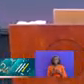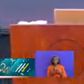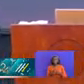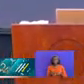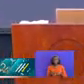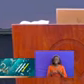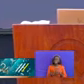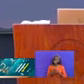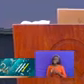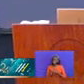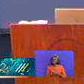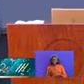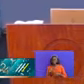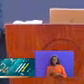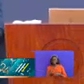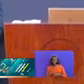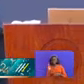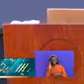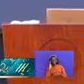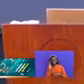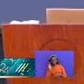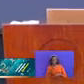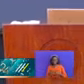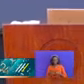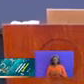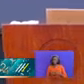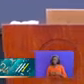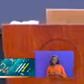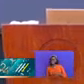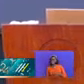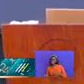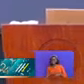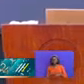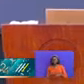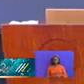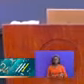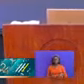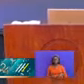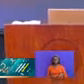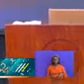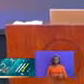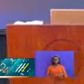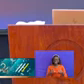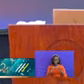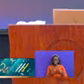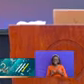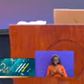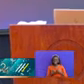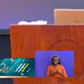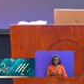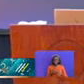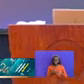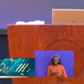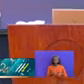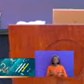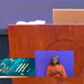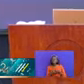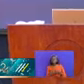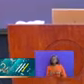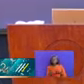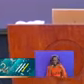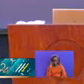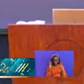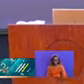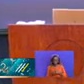every young man is on earphones and know they are going to take care of your eyes they'll give you virtual reality to interfere with